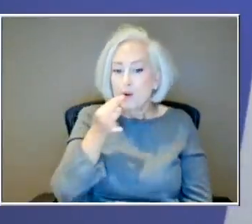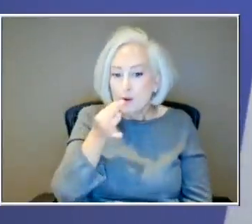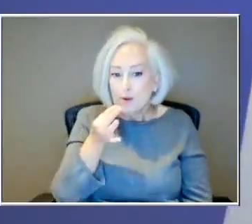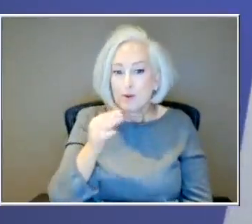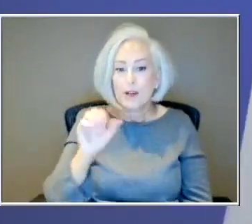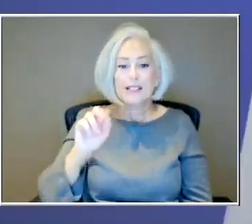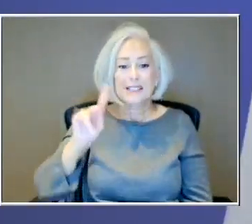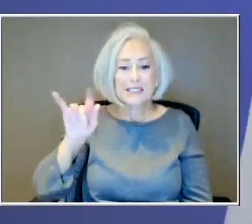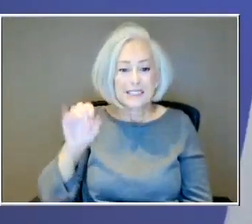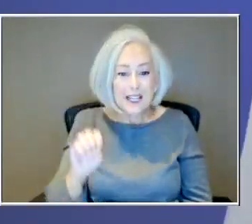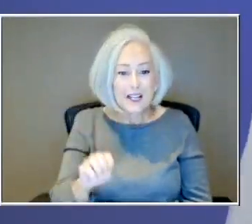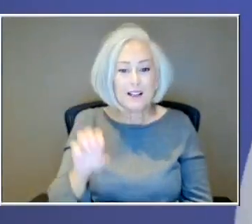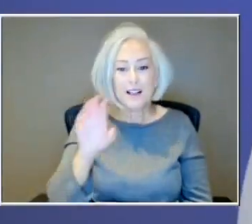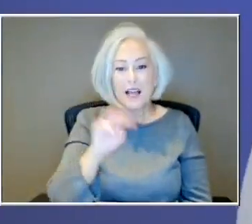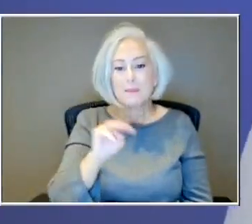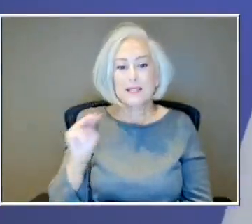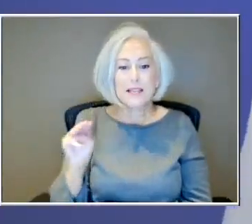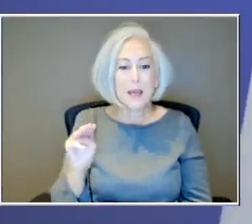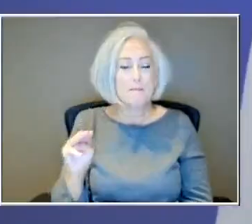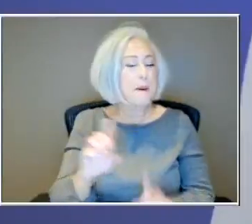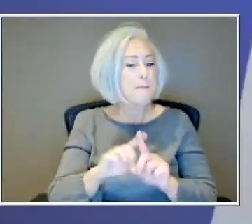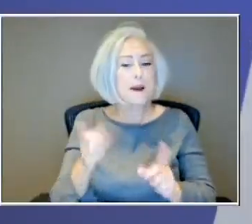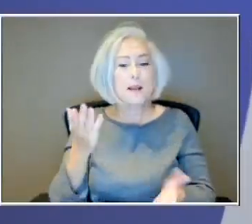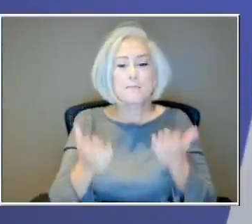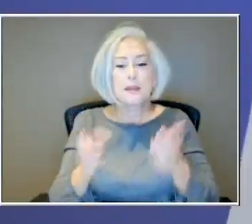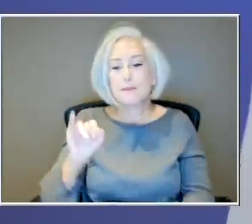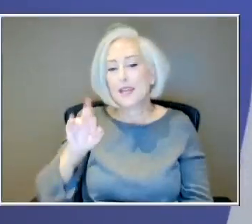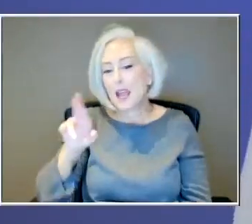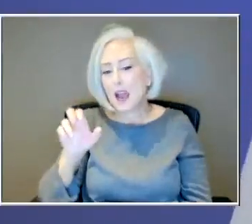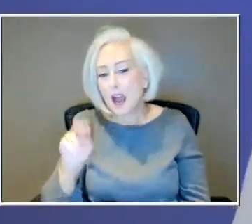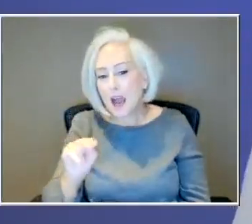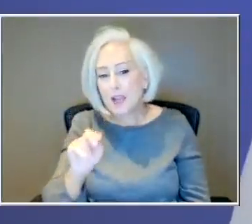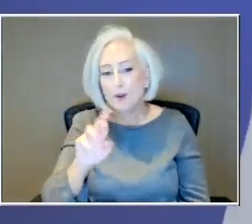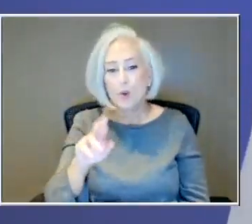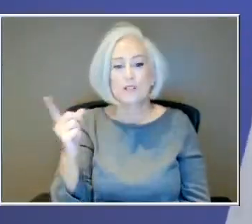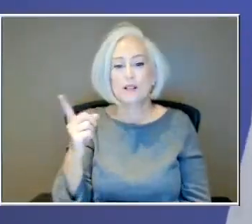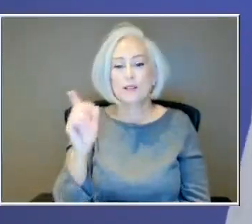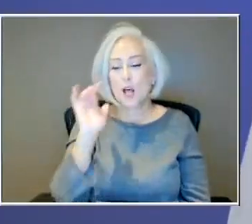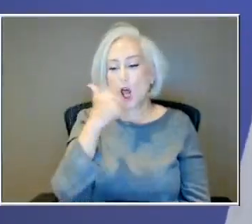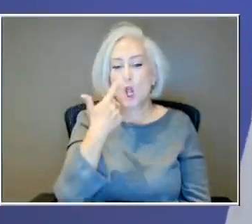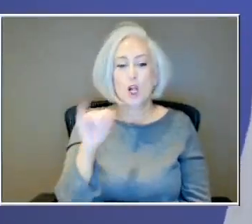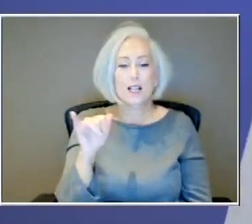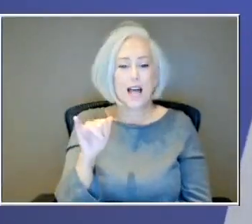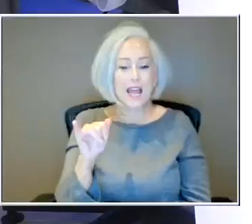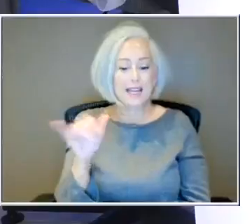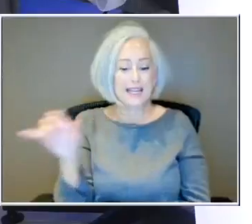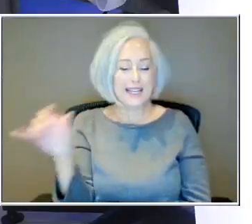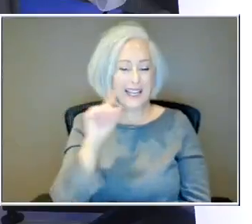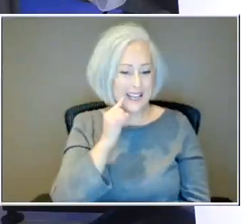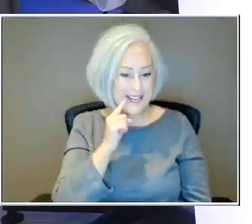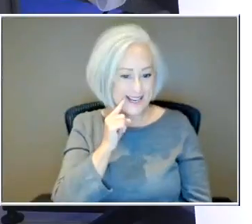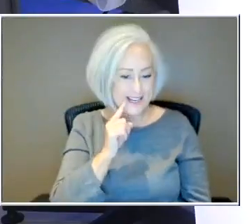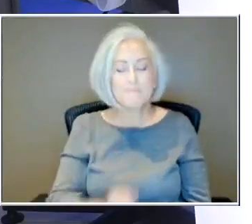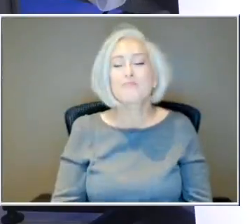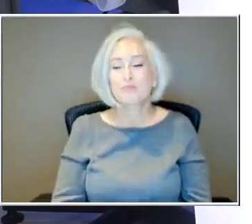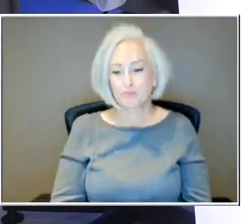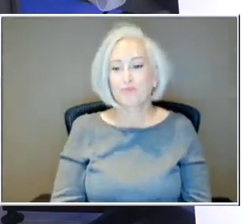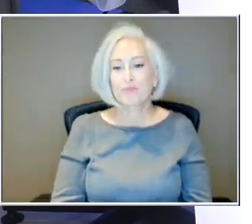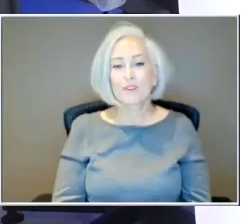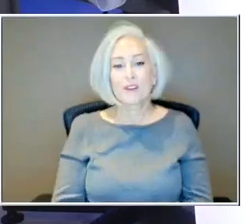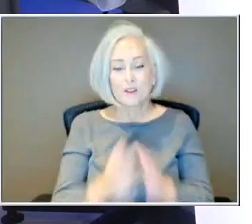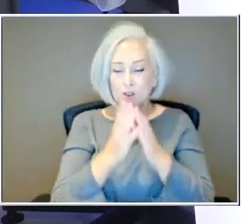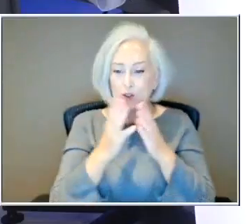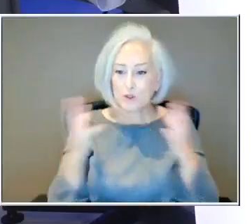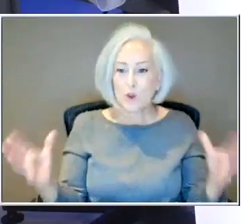M&M, when in reality it could be an iron tablet or something that just looks very similar. Well, I think of so many medications that come in gummy